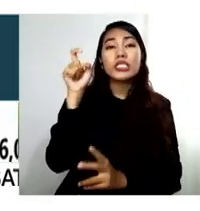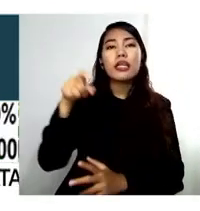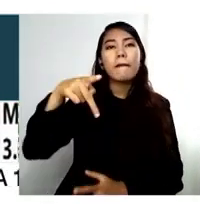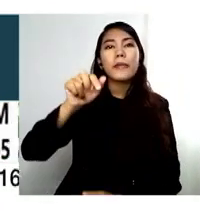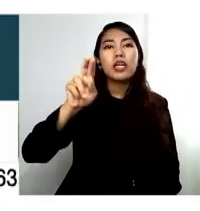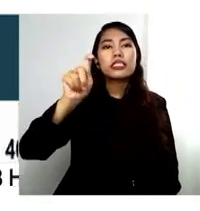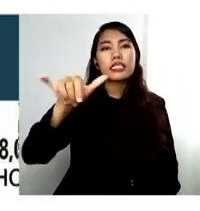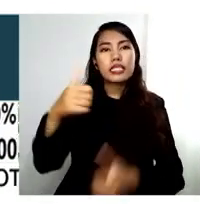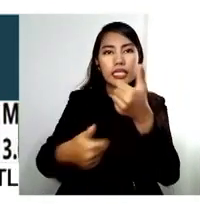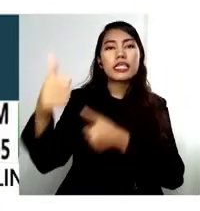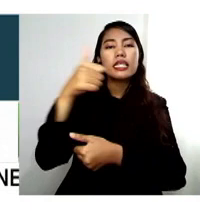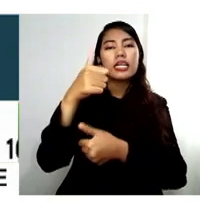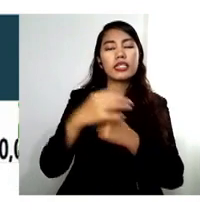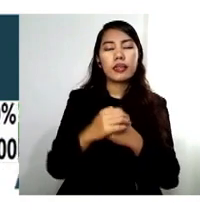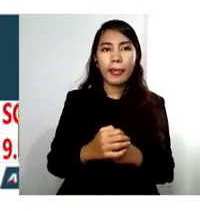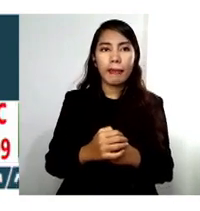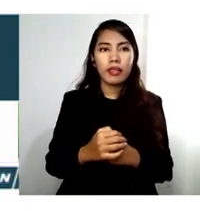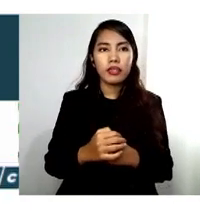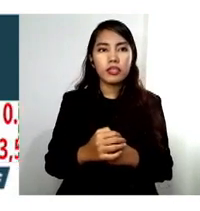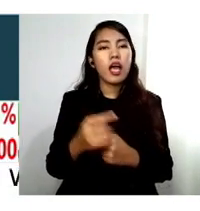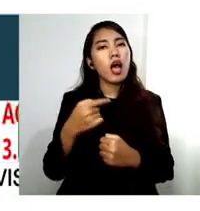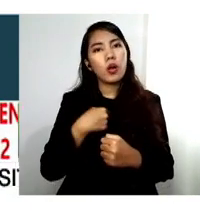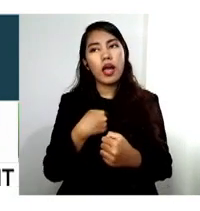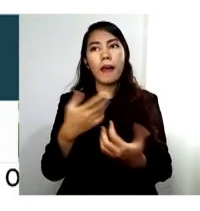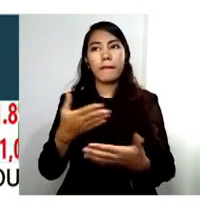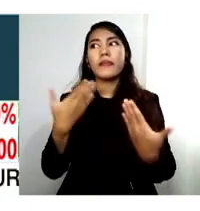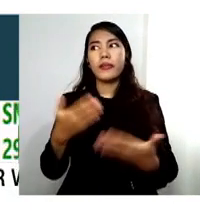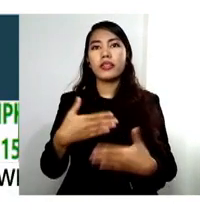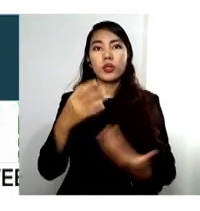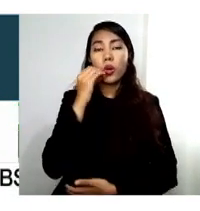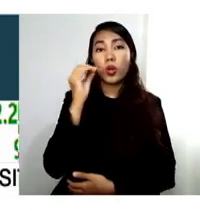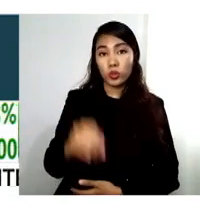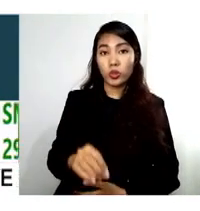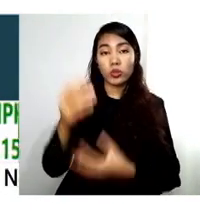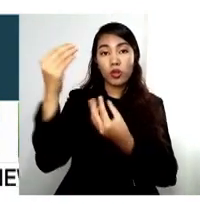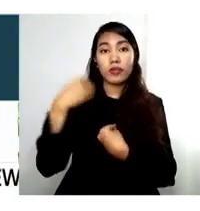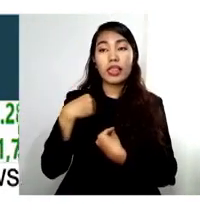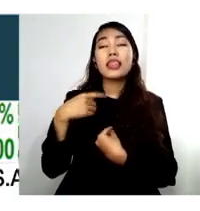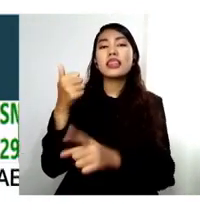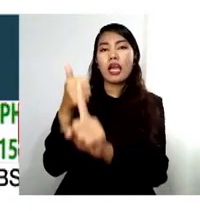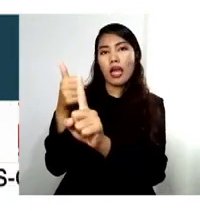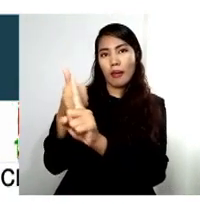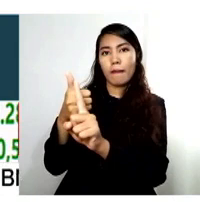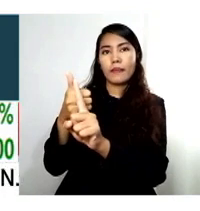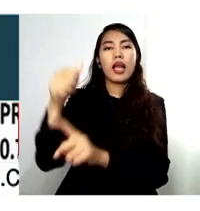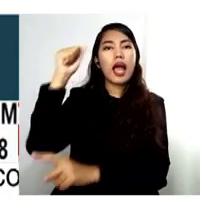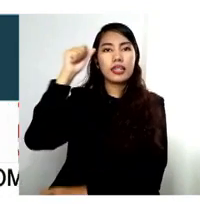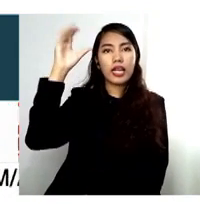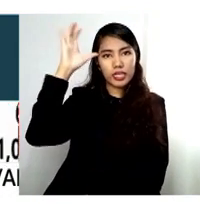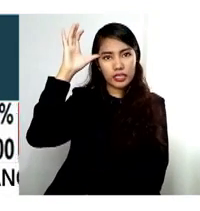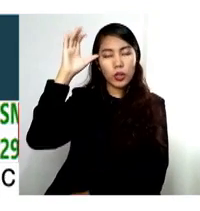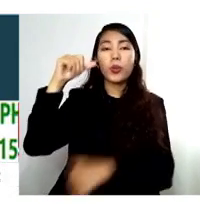I'm glad that the order was given that it is the House leadership that should address what has been agreed